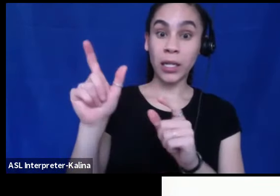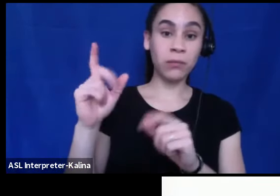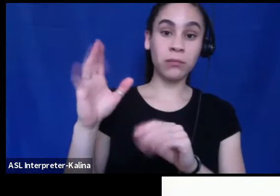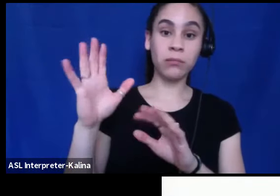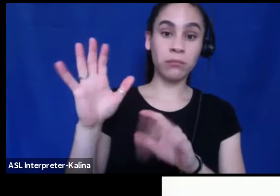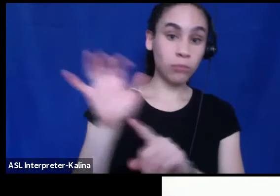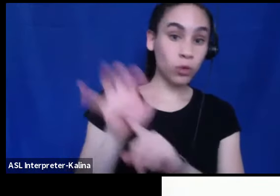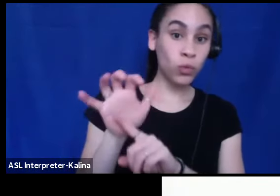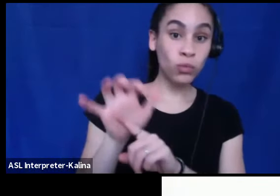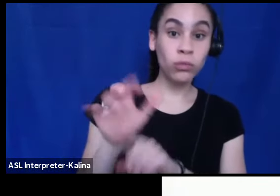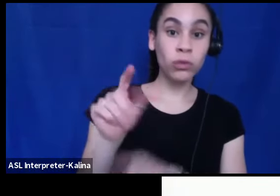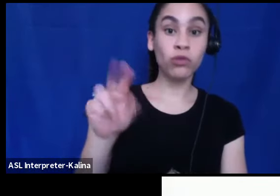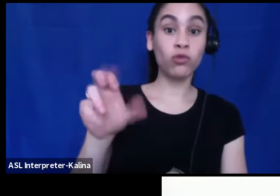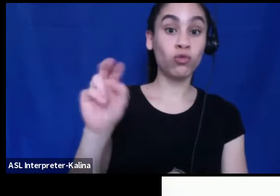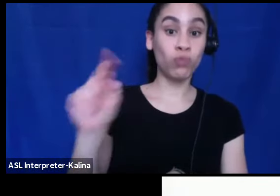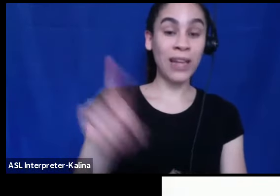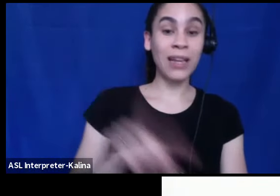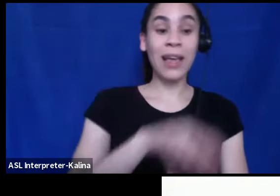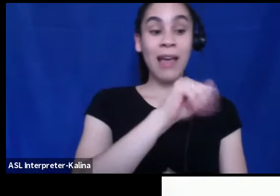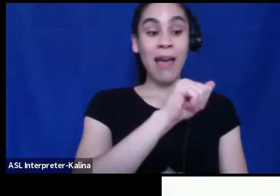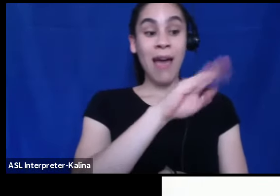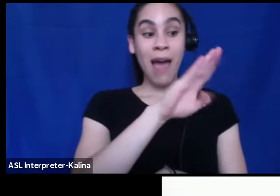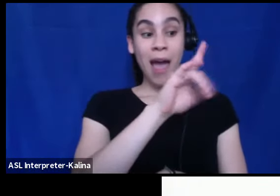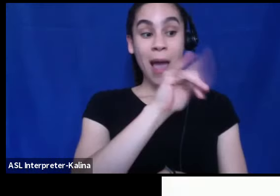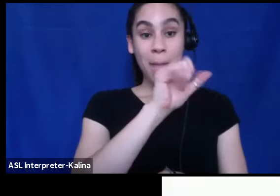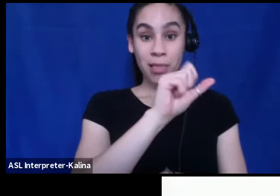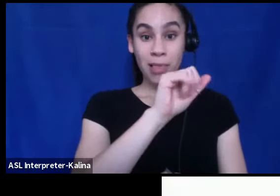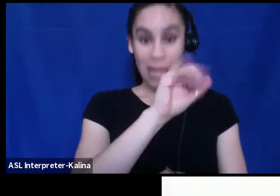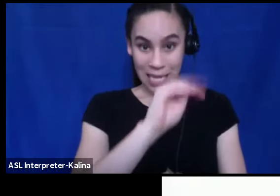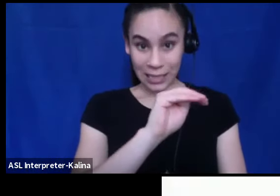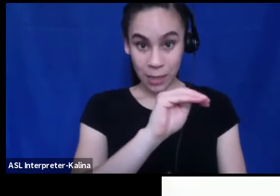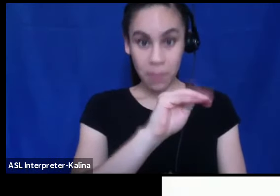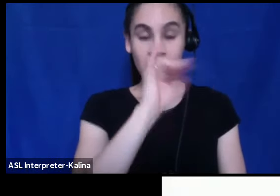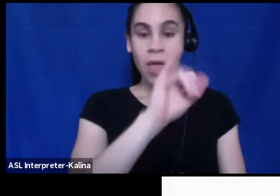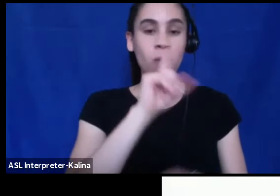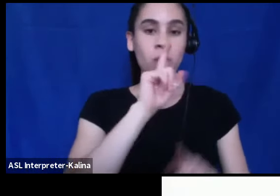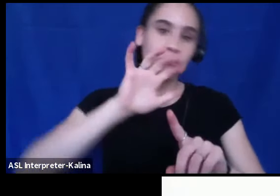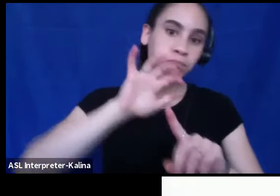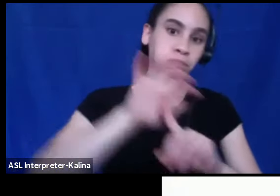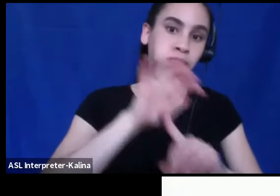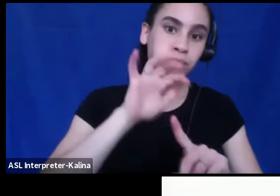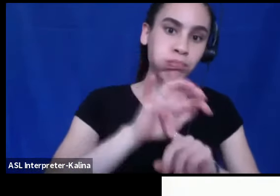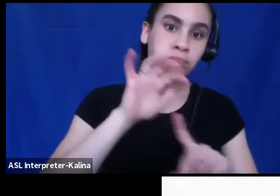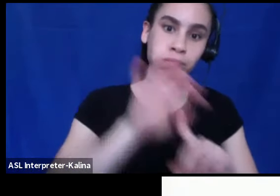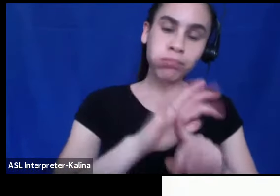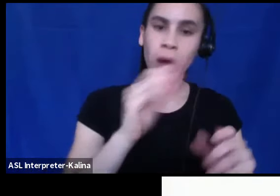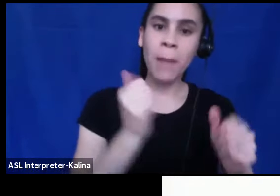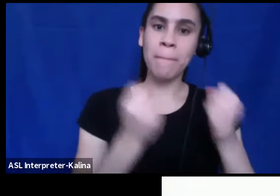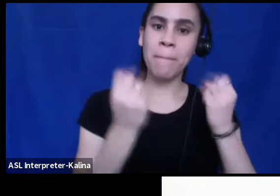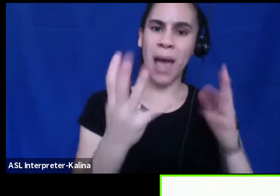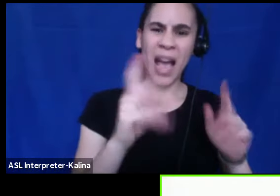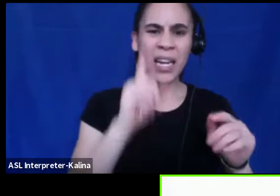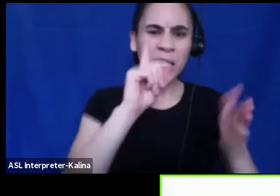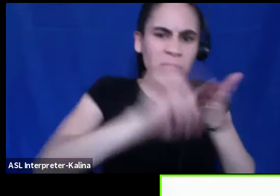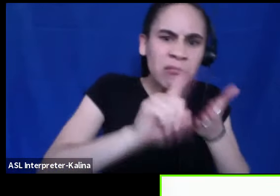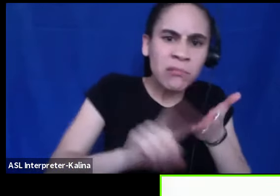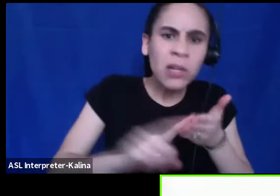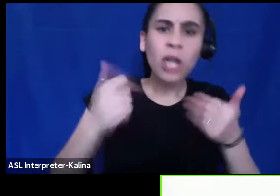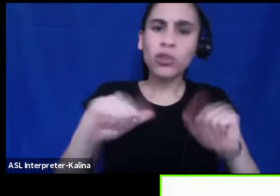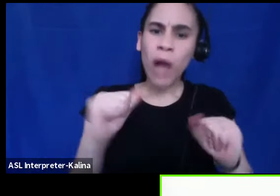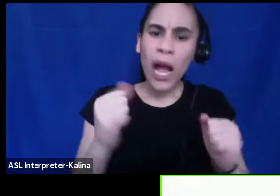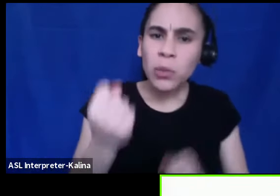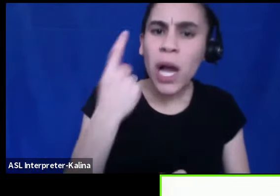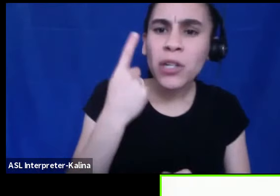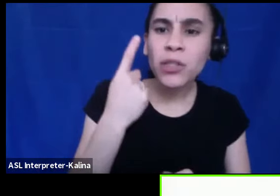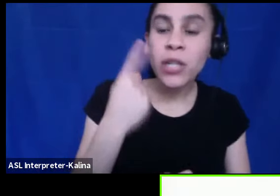and ableism was at an all-time high. People were searching for ableism and trying to understand what ableism was. And I